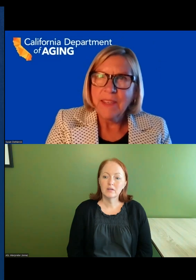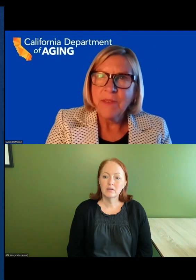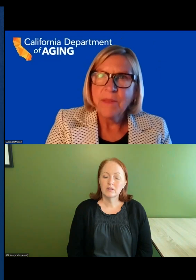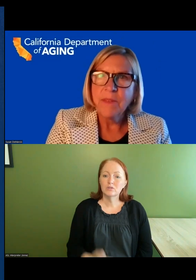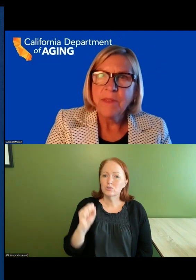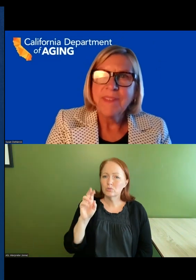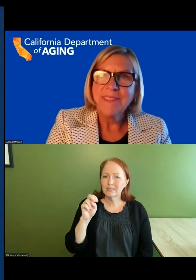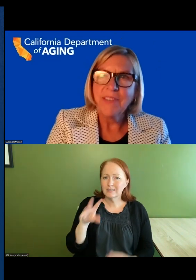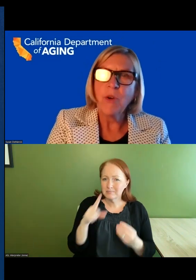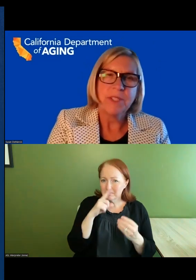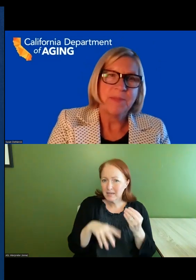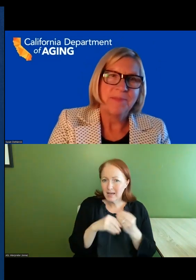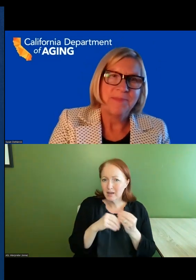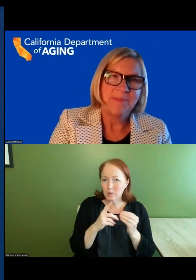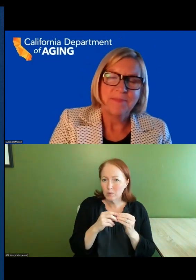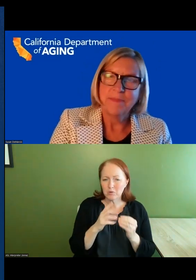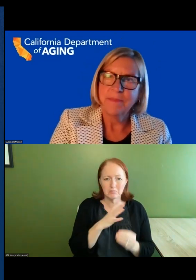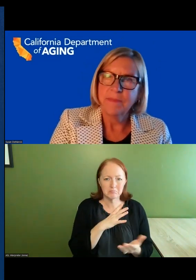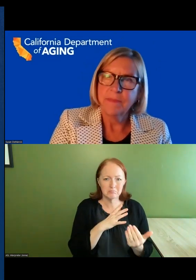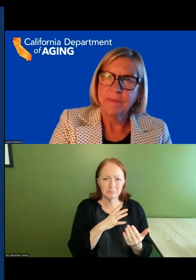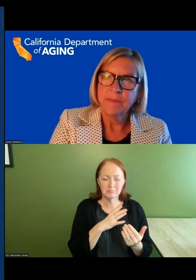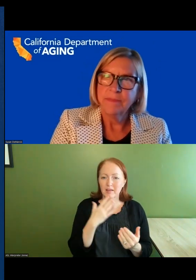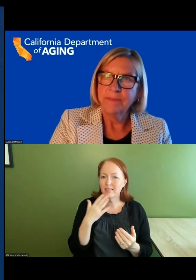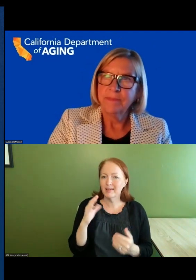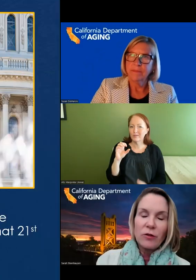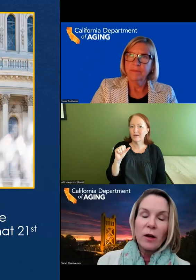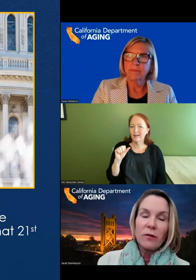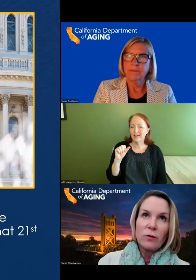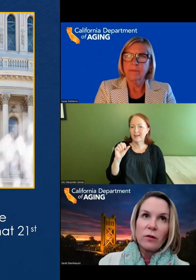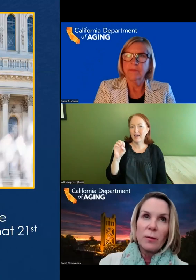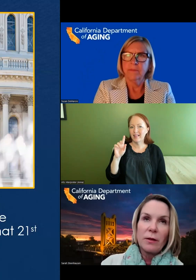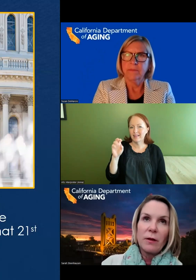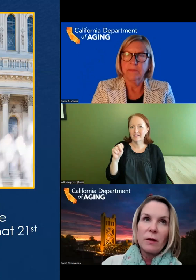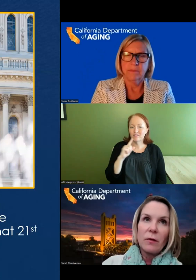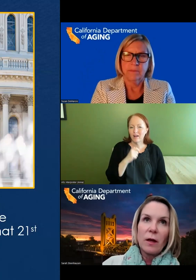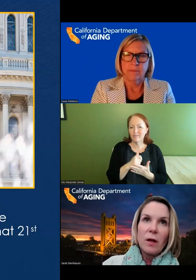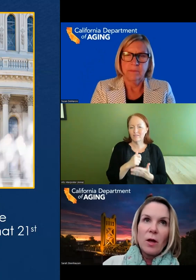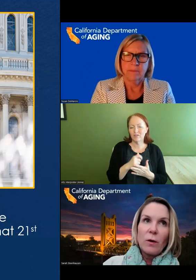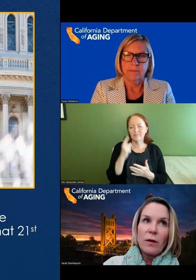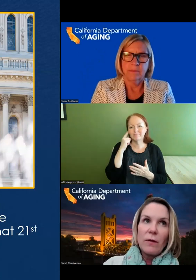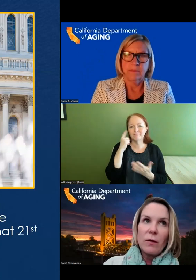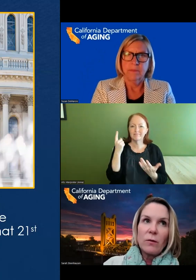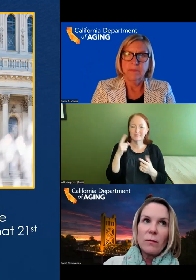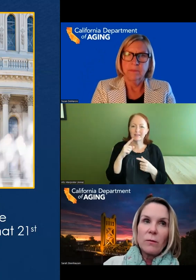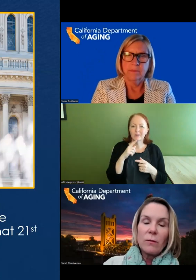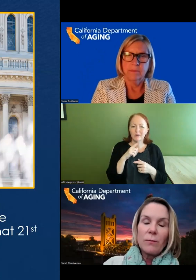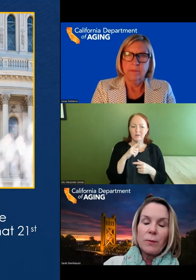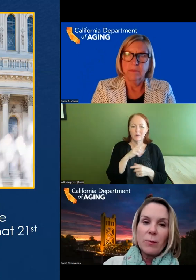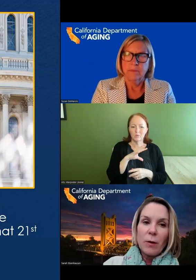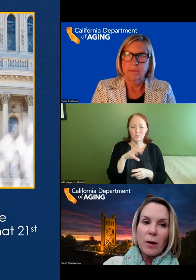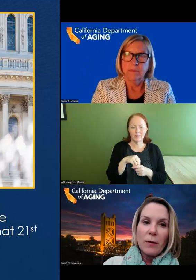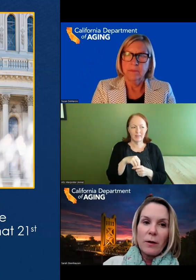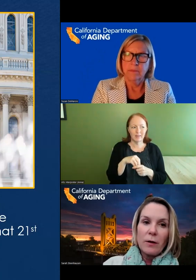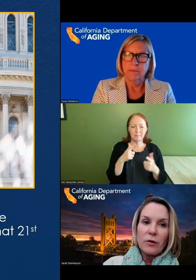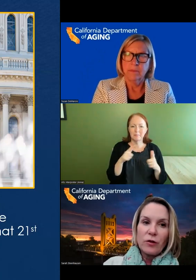Susan, can I add one more thing? Of course. Thank you, Ellen. That is super helpful. And it also just got me thinking that within those